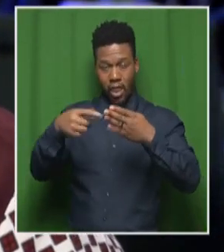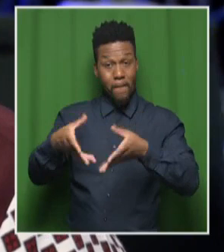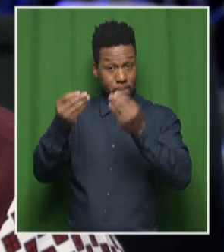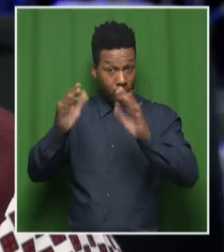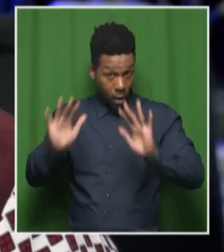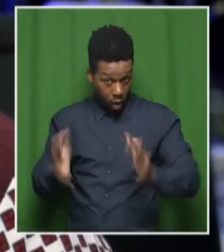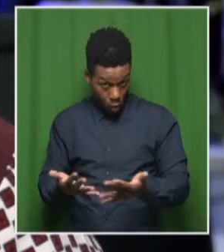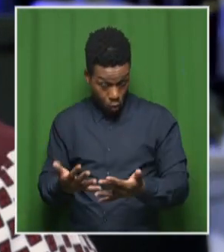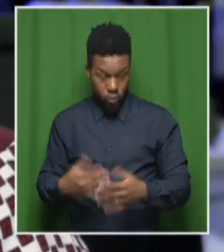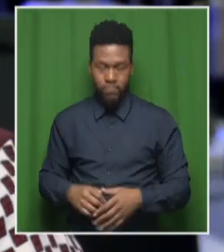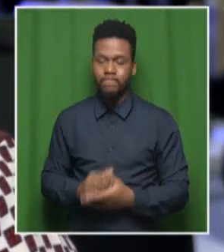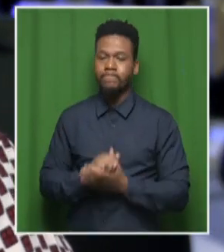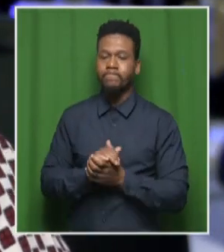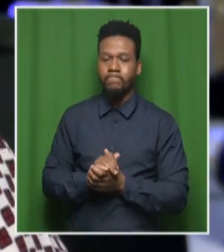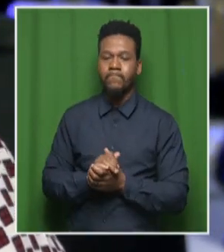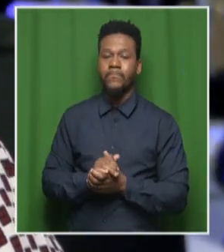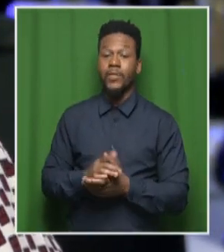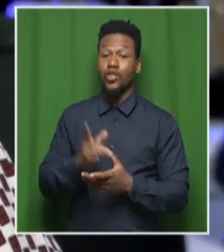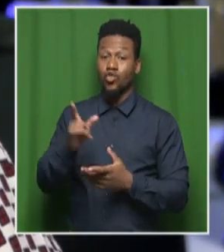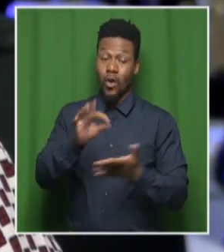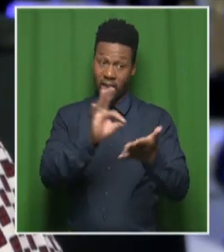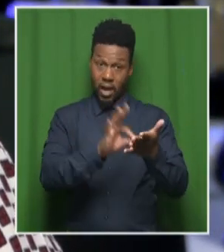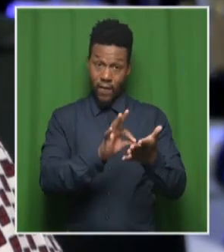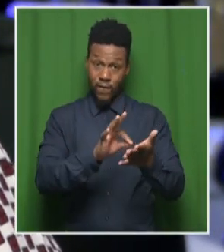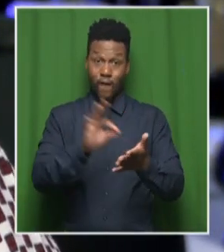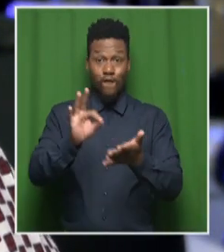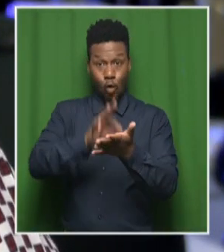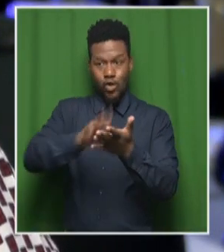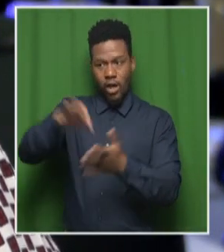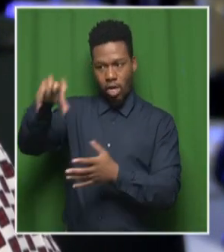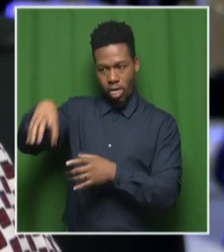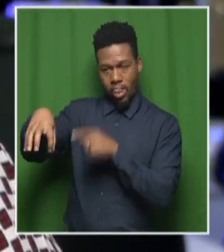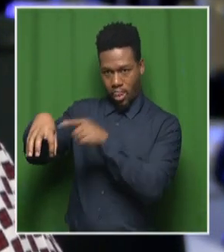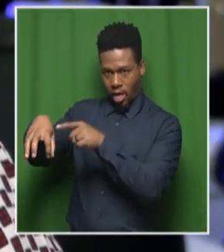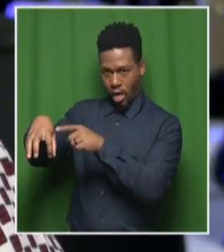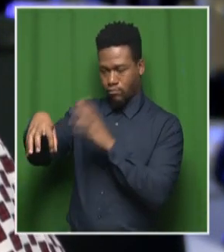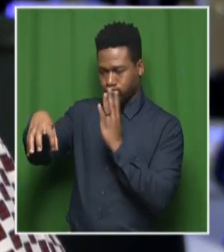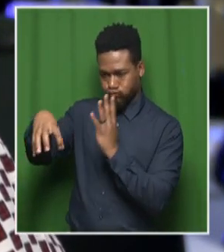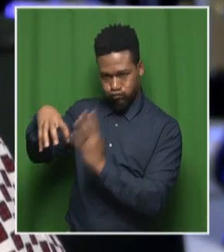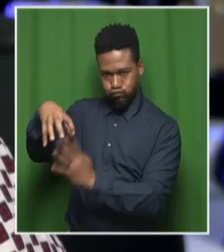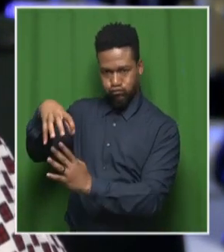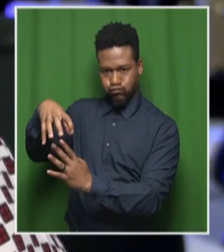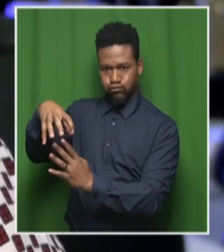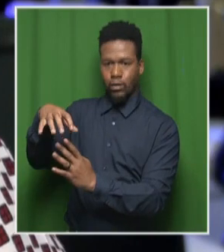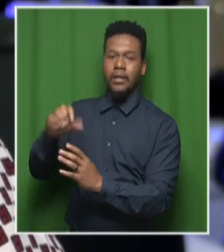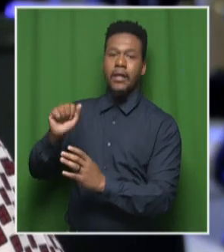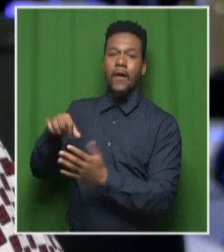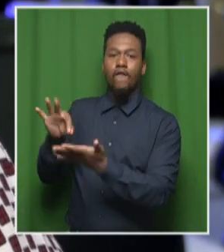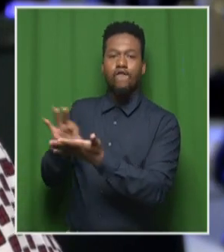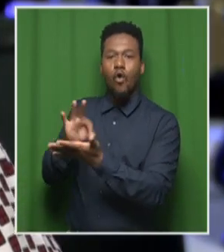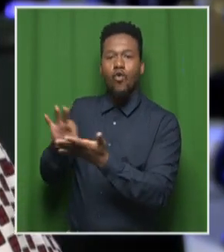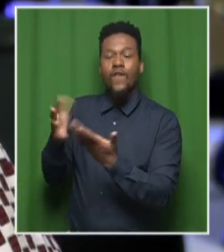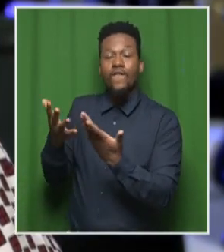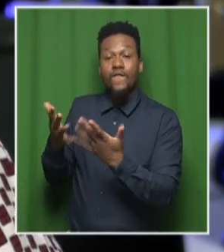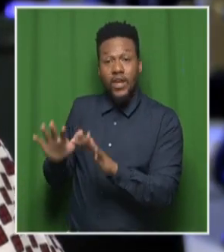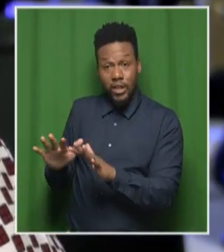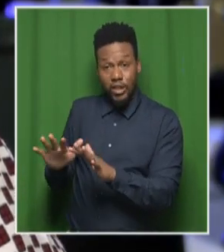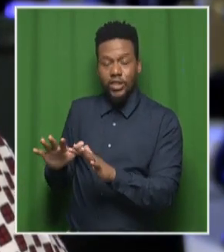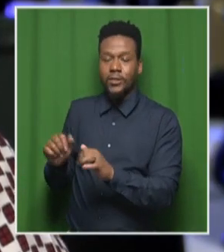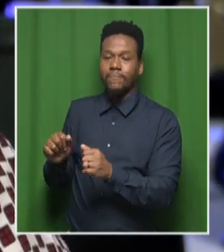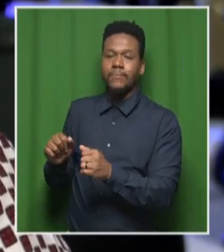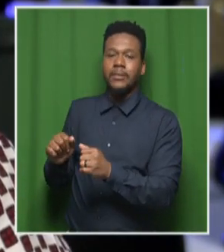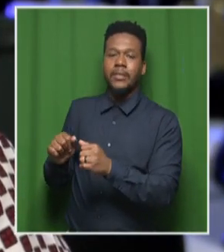offices. An election happens at a voting station, and a result slip is